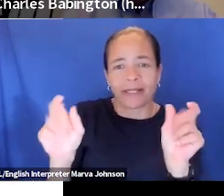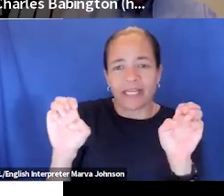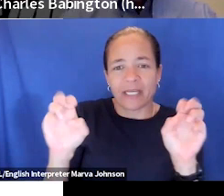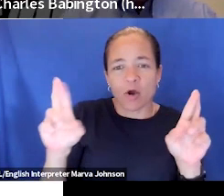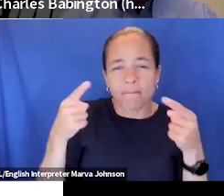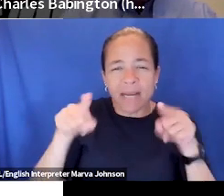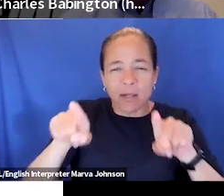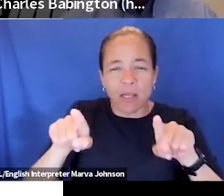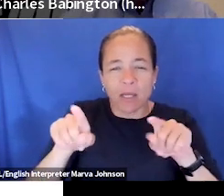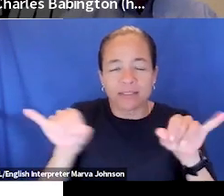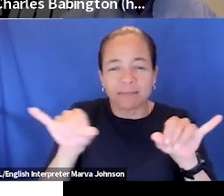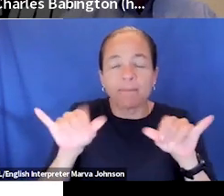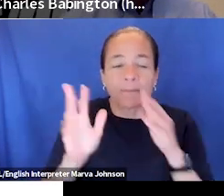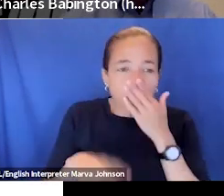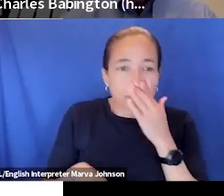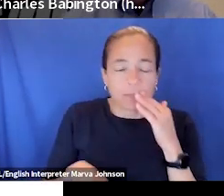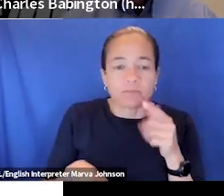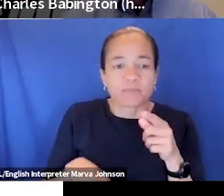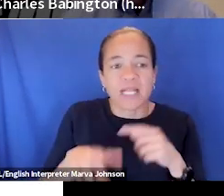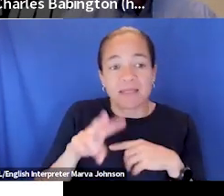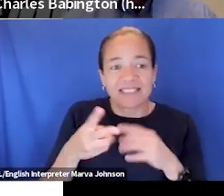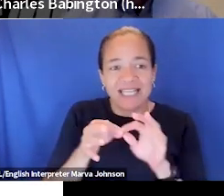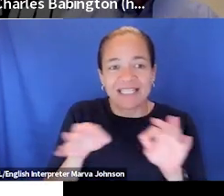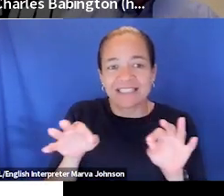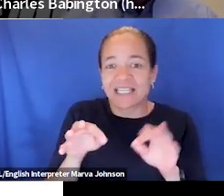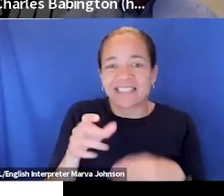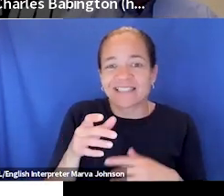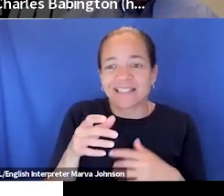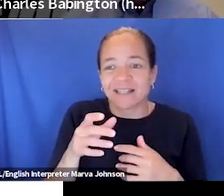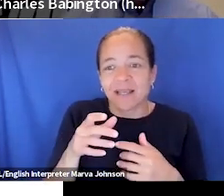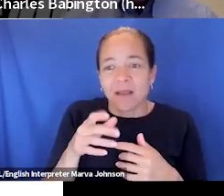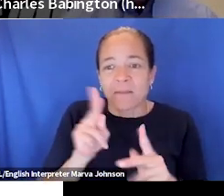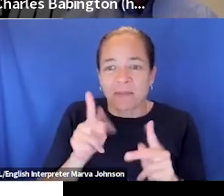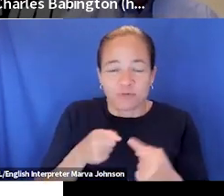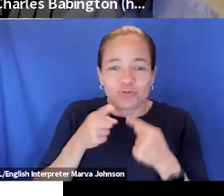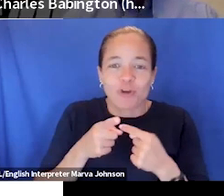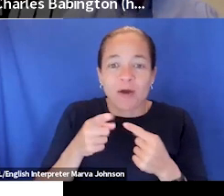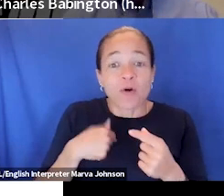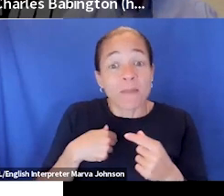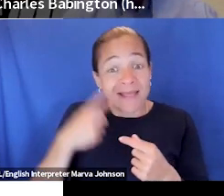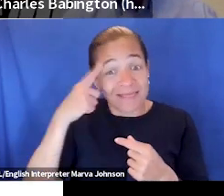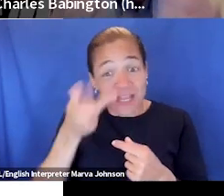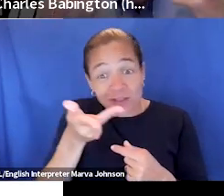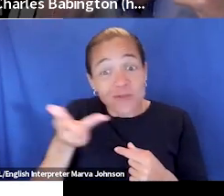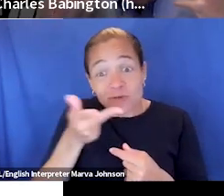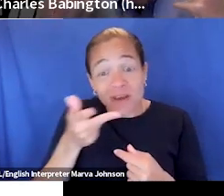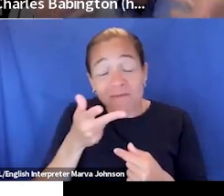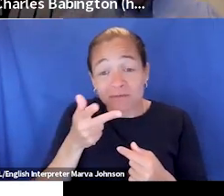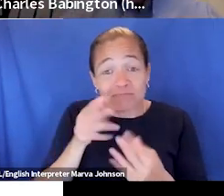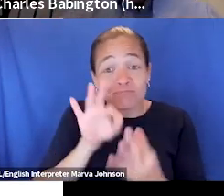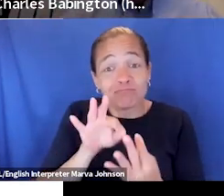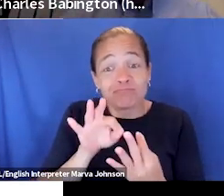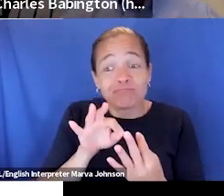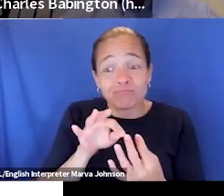and I never had an easy time dealing with that, but I think all of you managed to tighten that. So